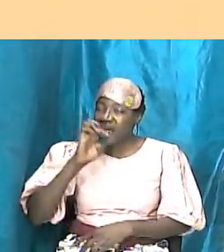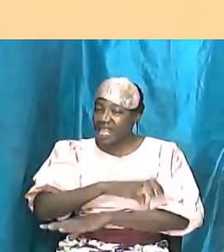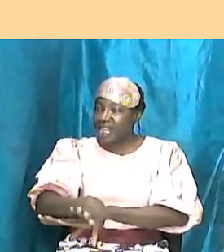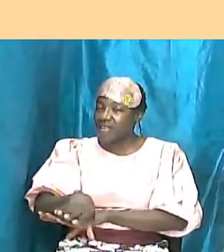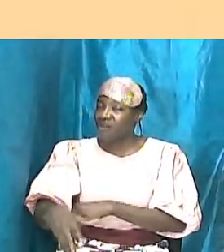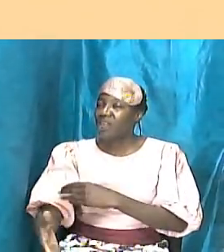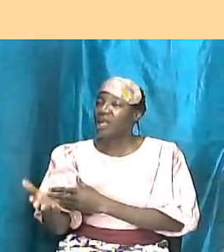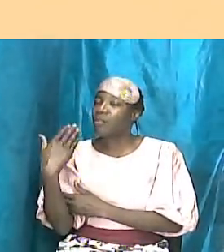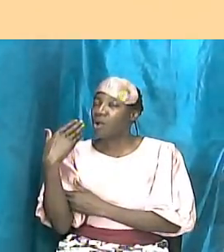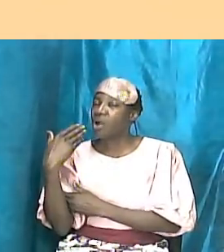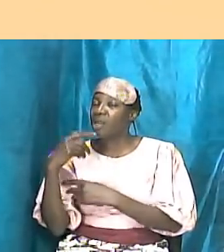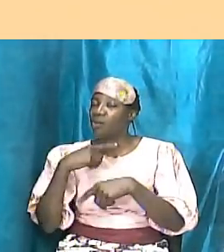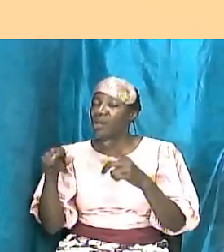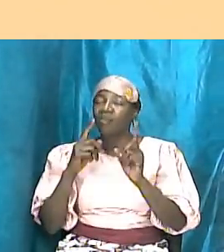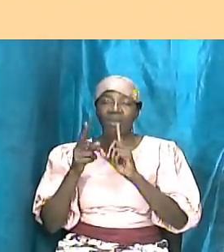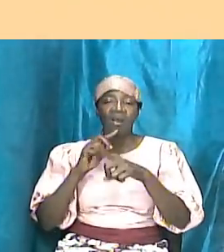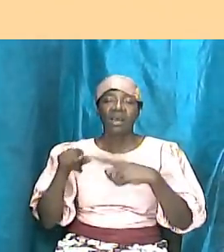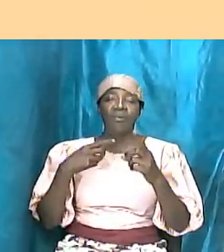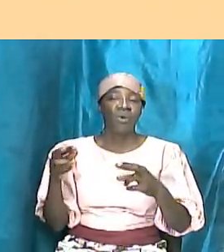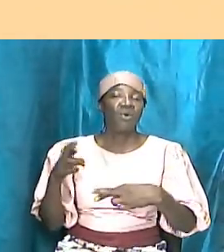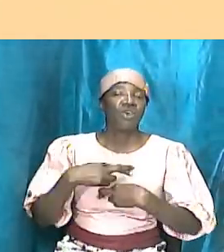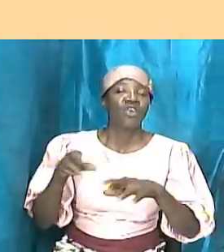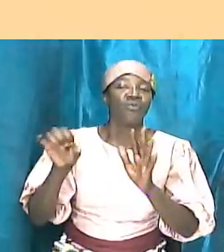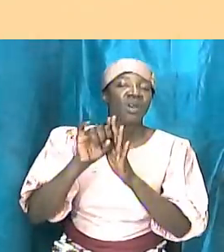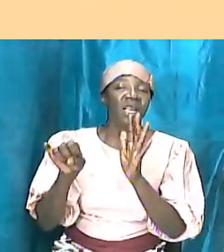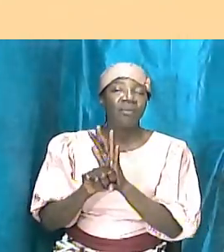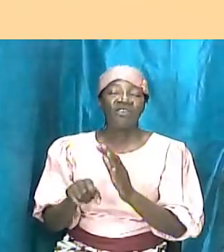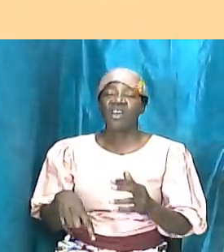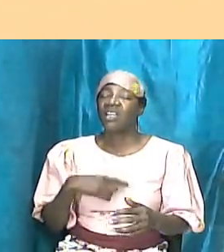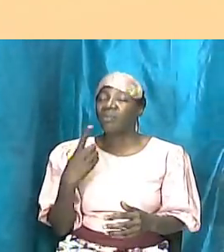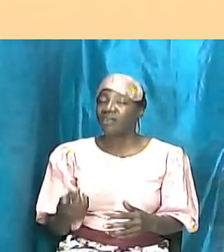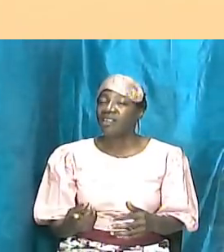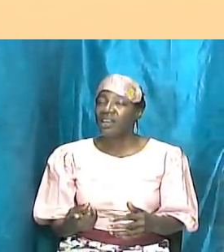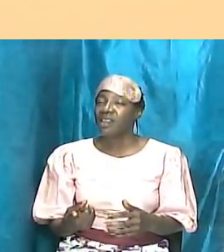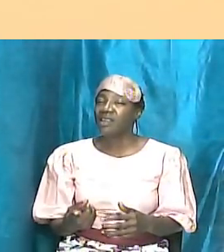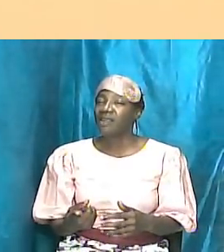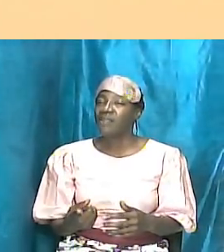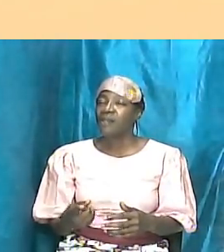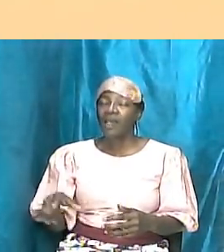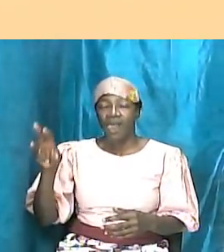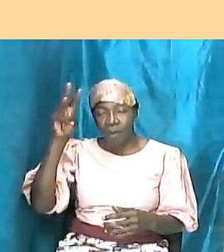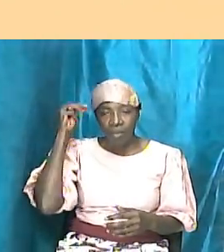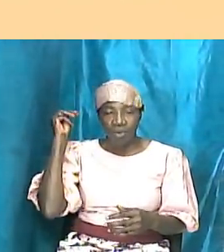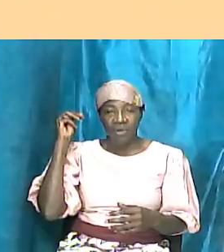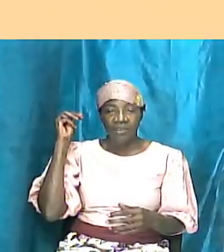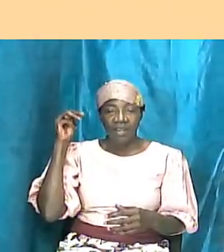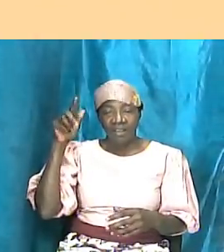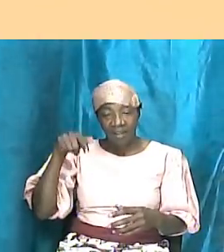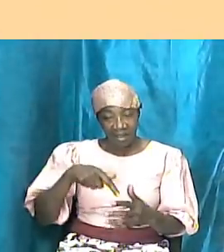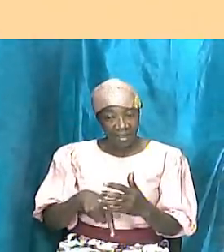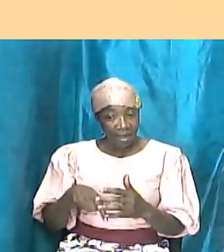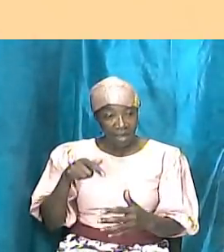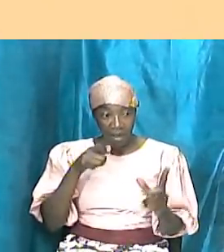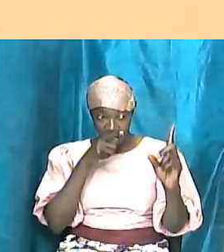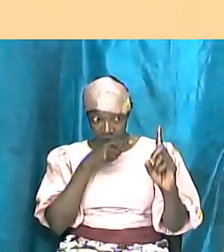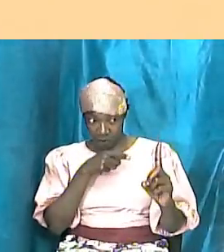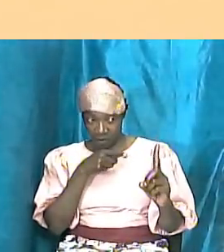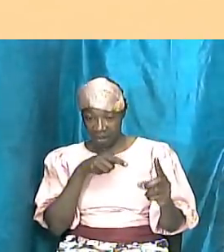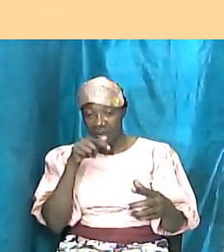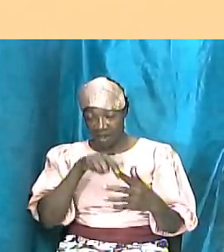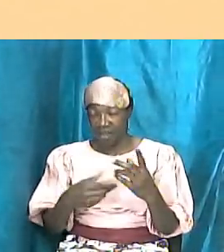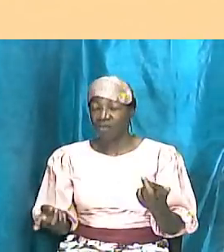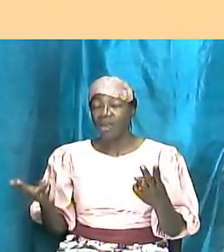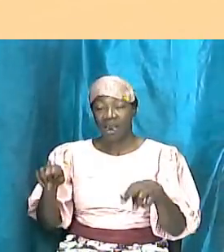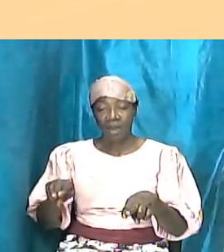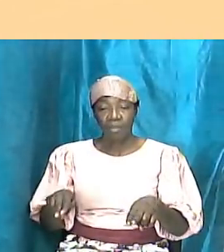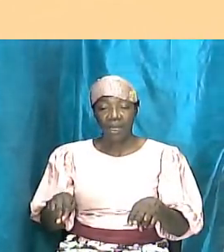now referring to redemption, he now says, Moses, this is what's going to happen. The folks are going to go